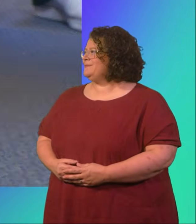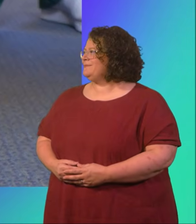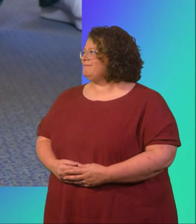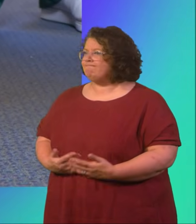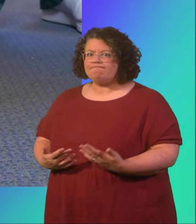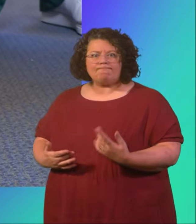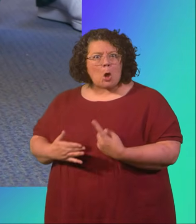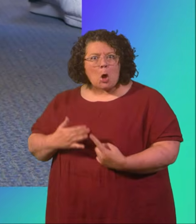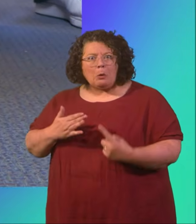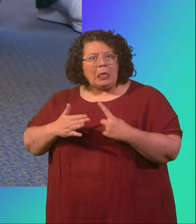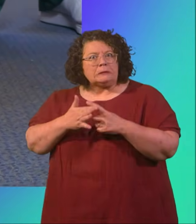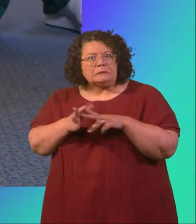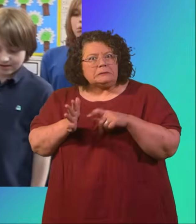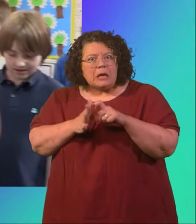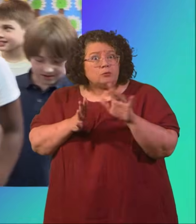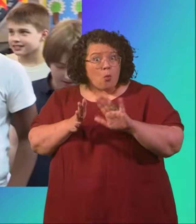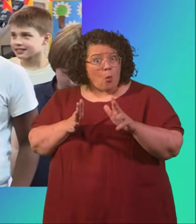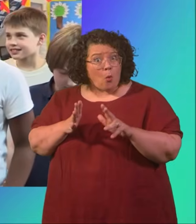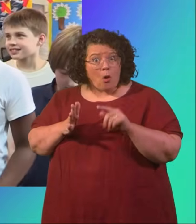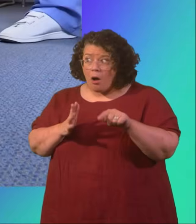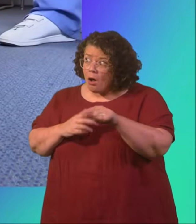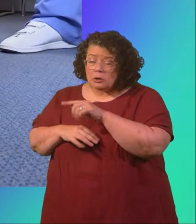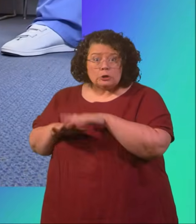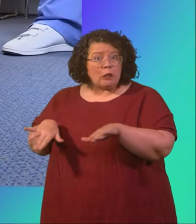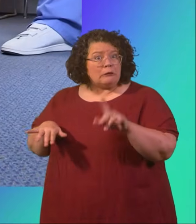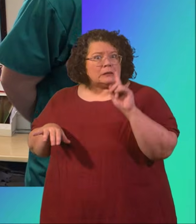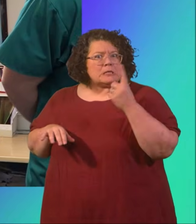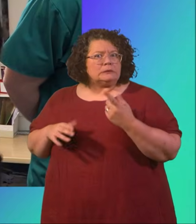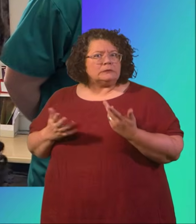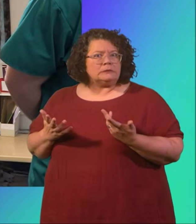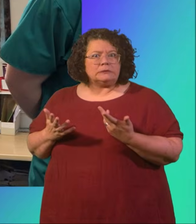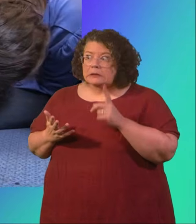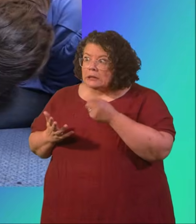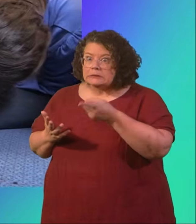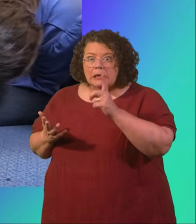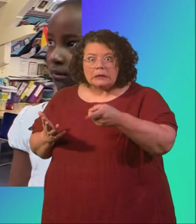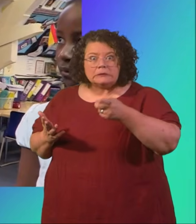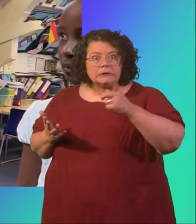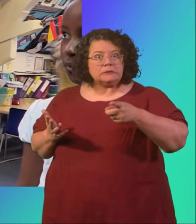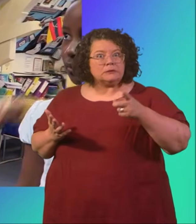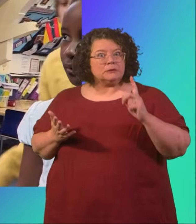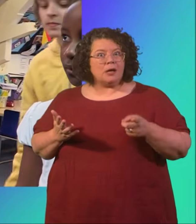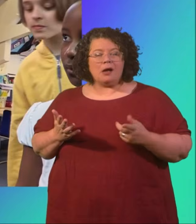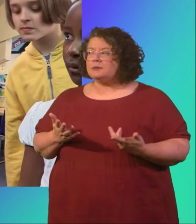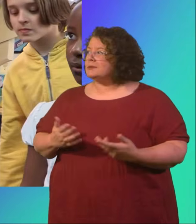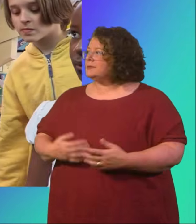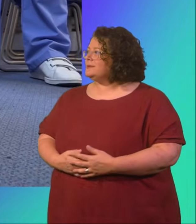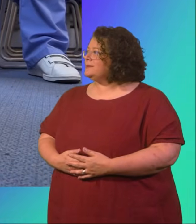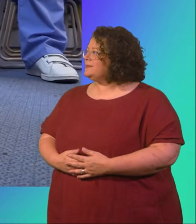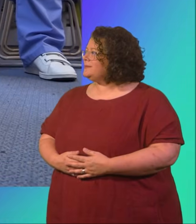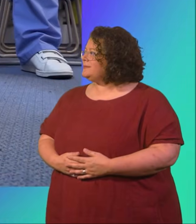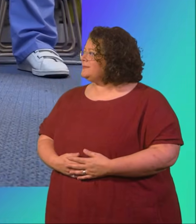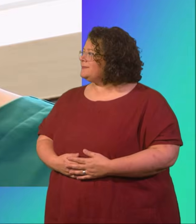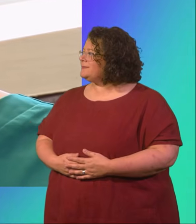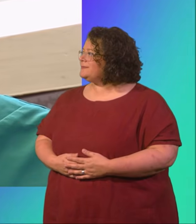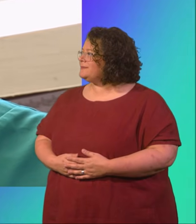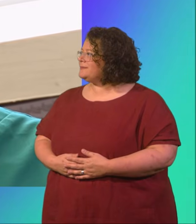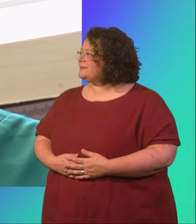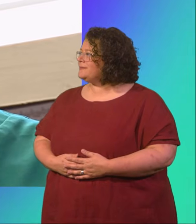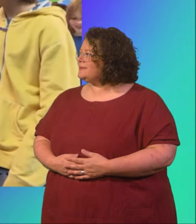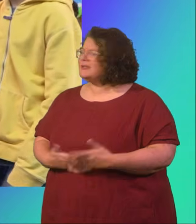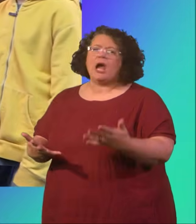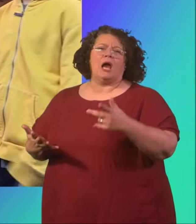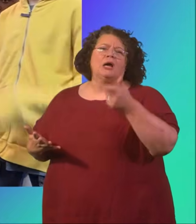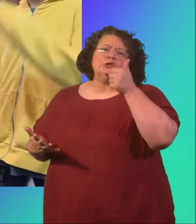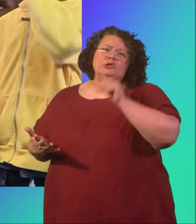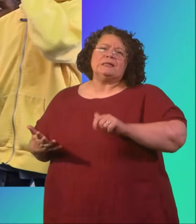And it's not just Xand that can't do it. He can't do it. She can't. And nor can he.